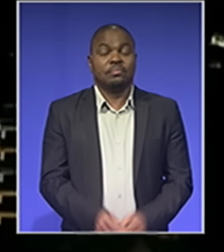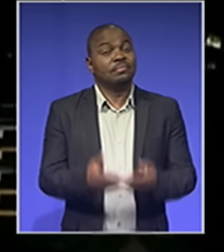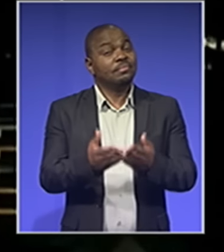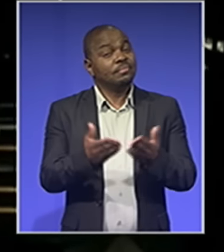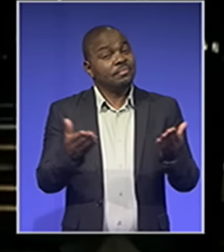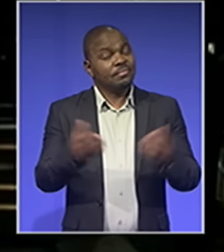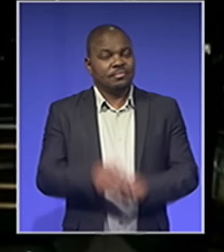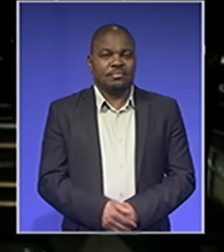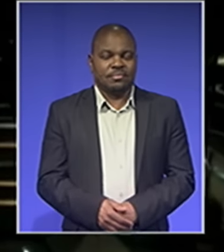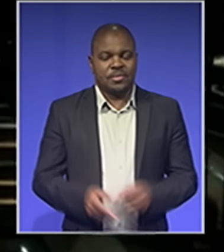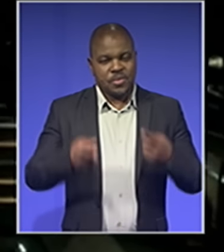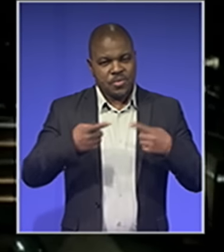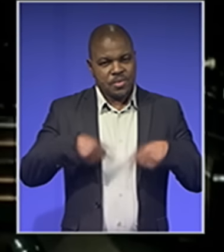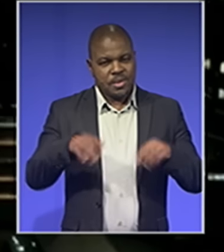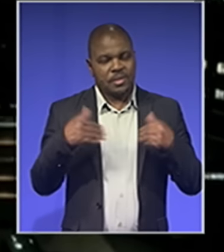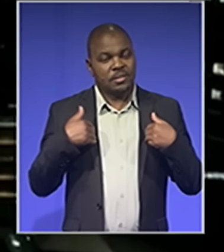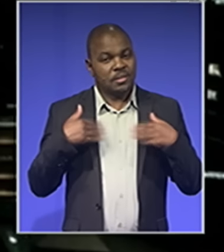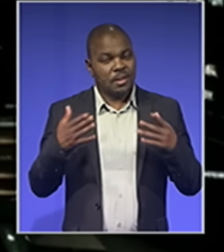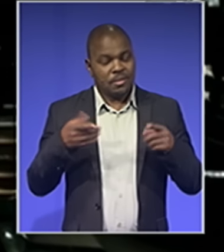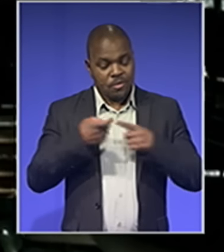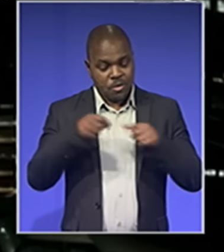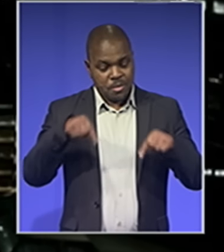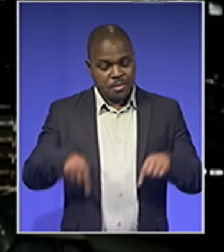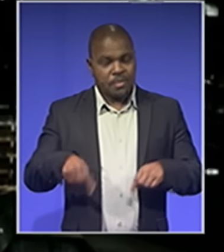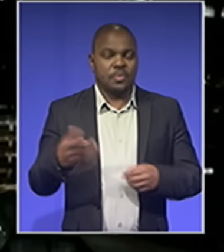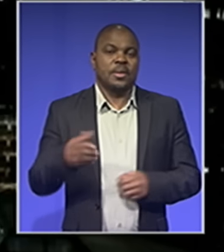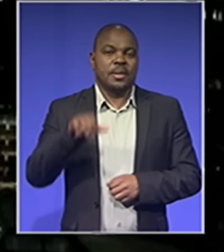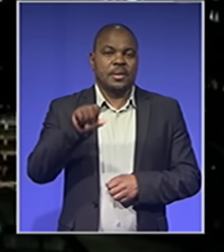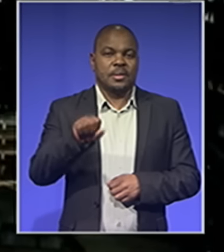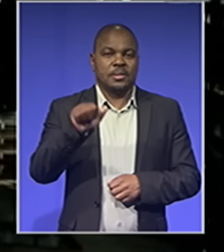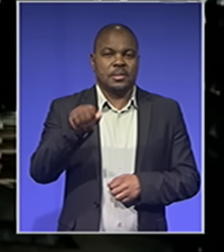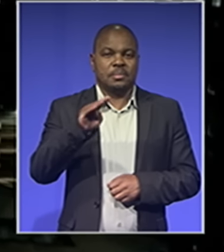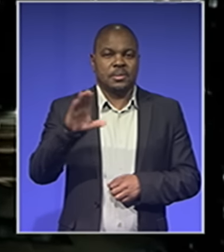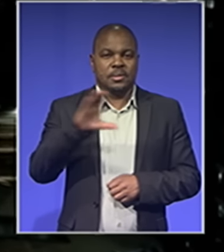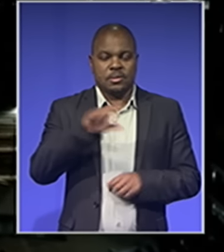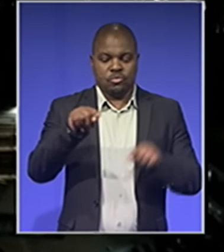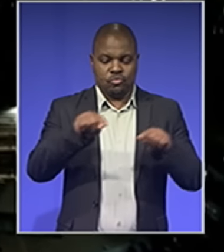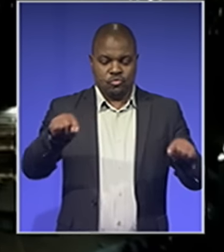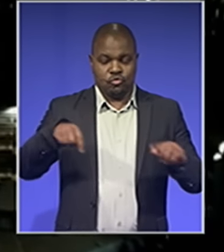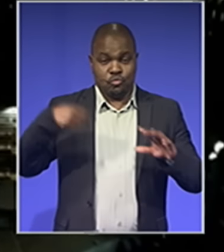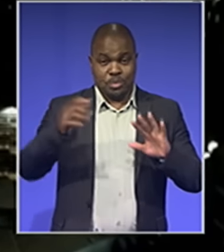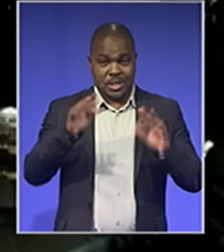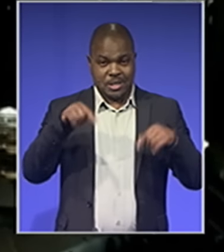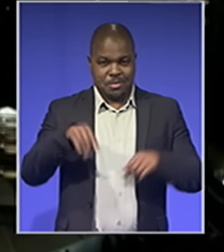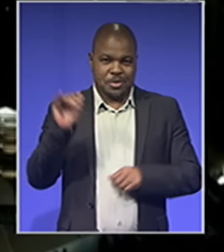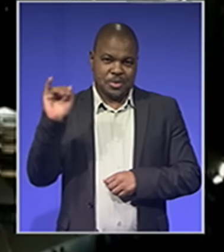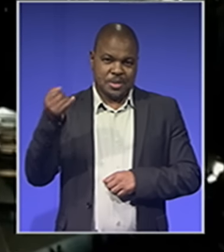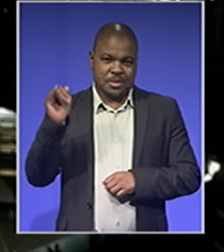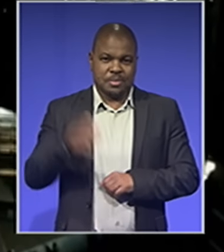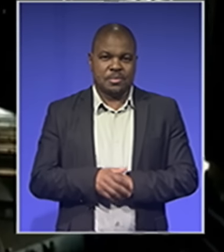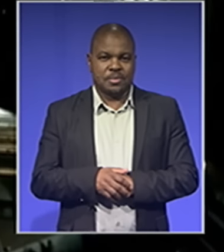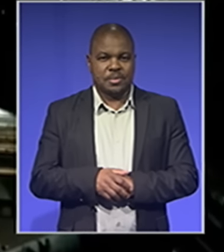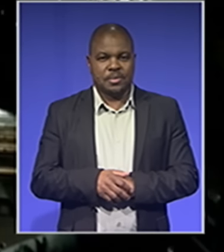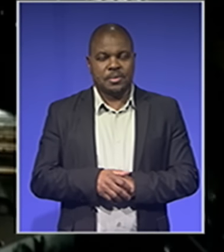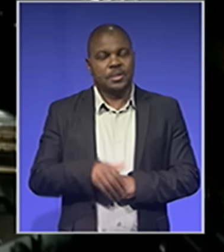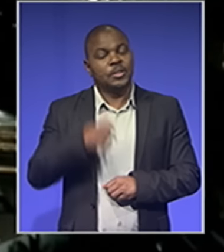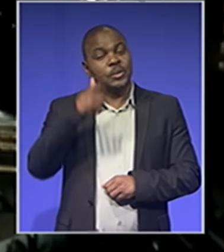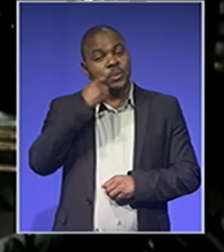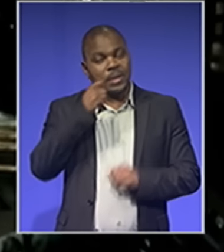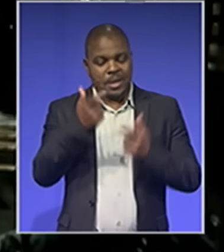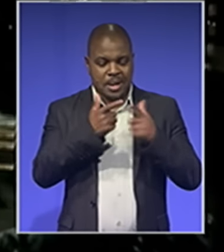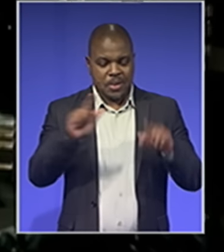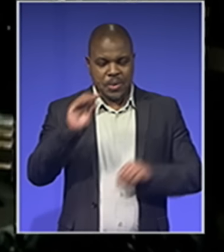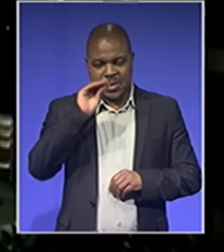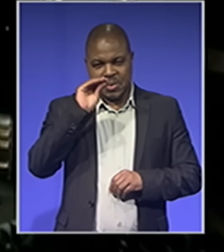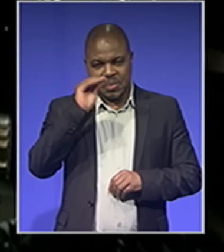Motho wetso re tla mo go wena ka tlhamalalo go tswa mo SABC Studio 10 Auckland Park Johannesburg ka dikgang tsa Setswana